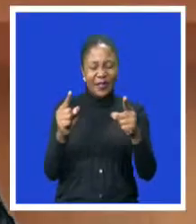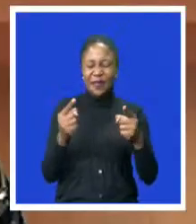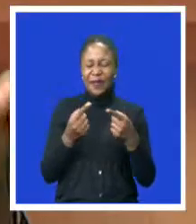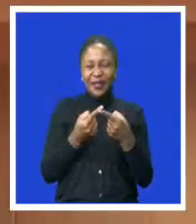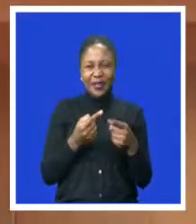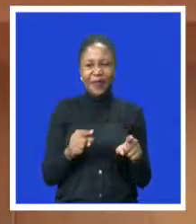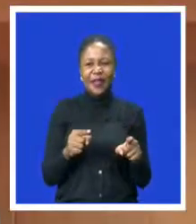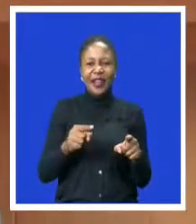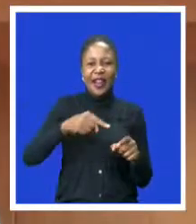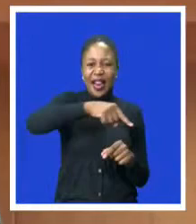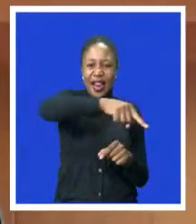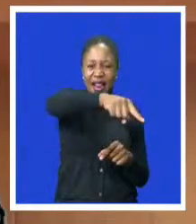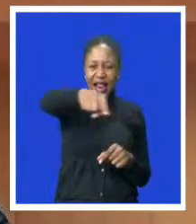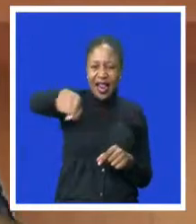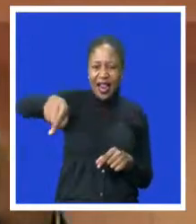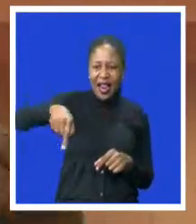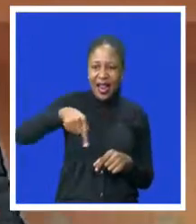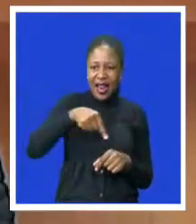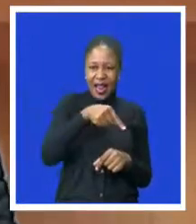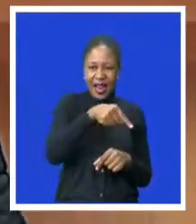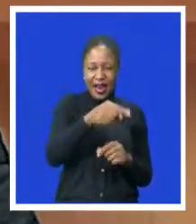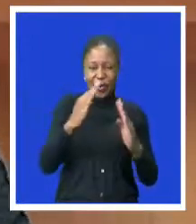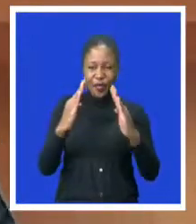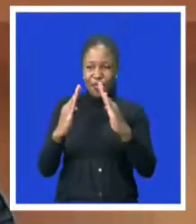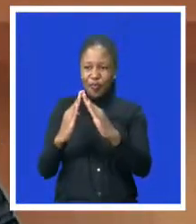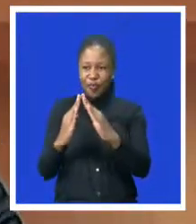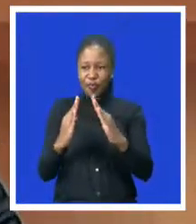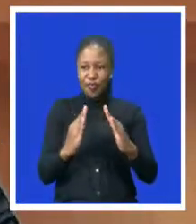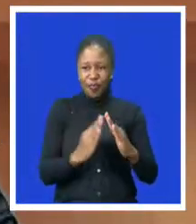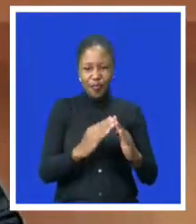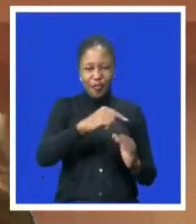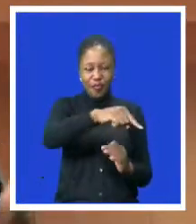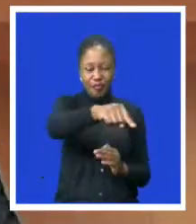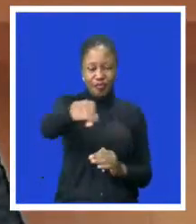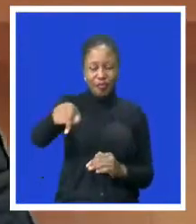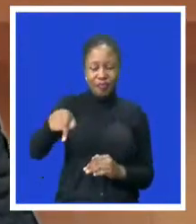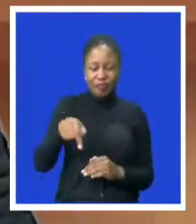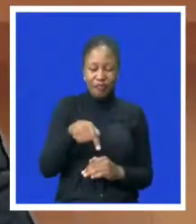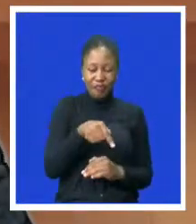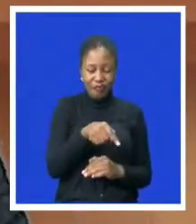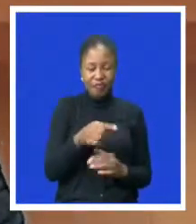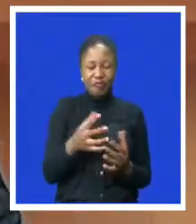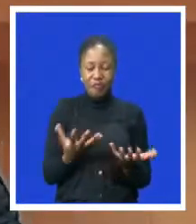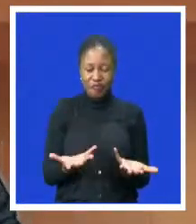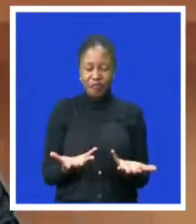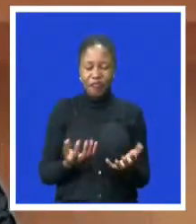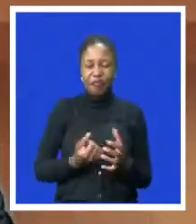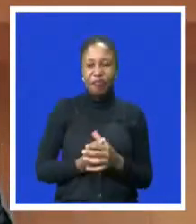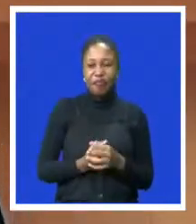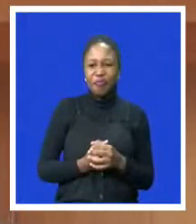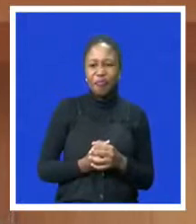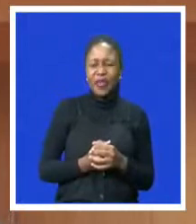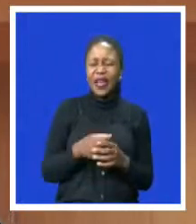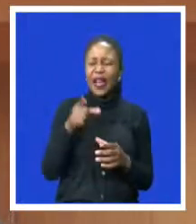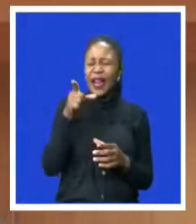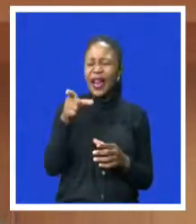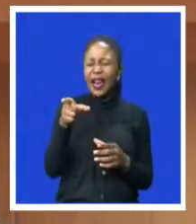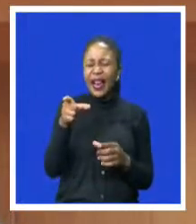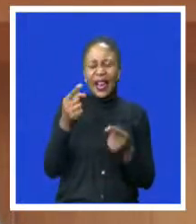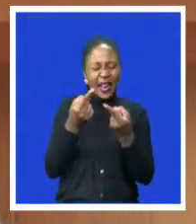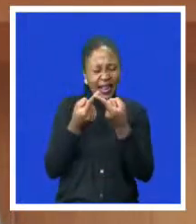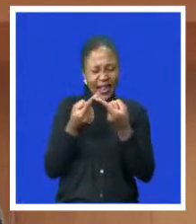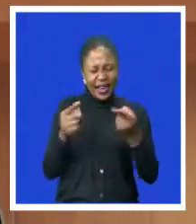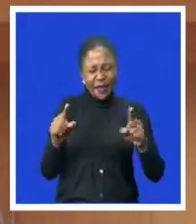have round huts, but the difference is that their round huts were arranged